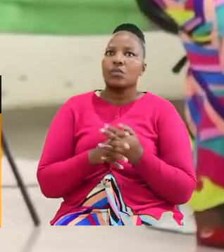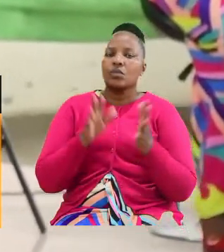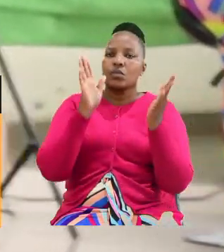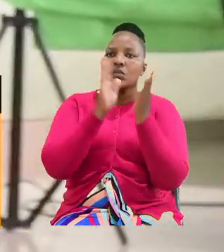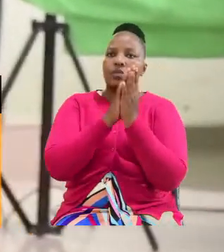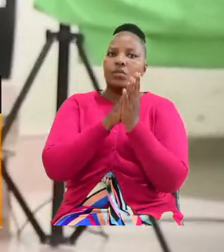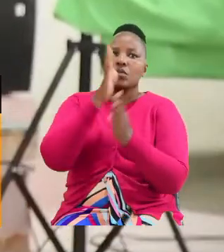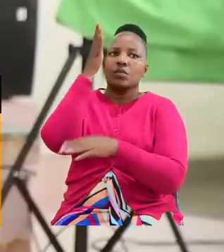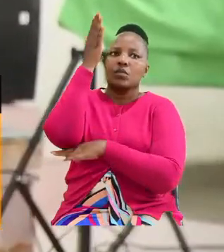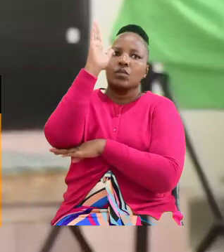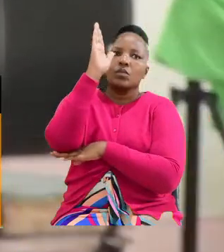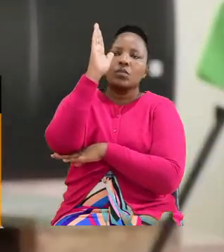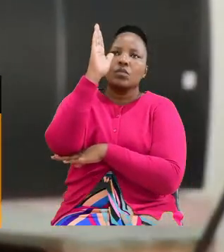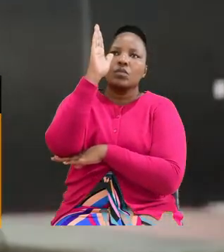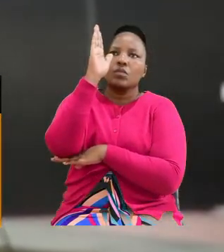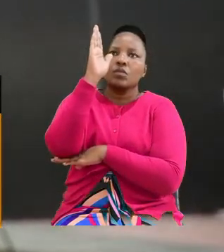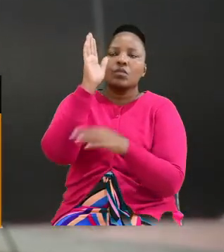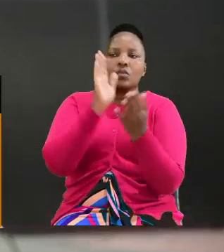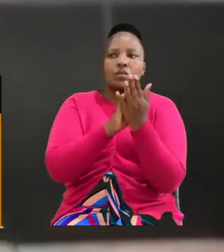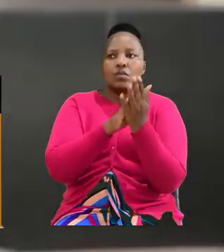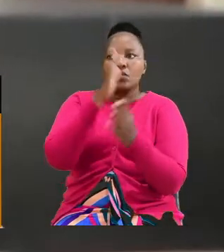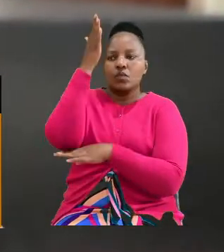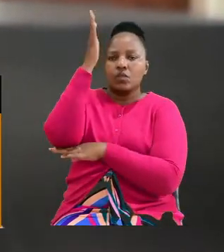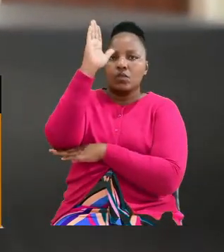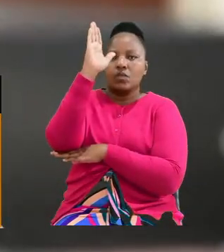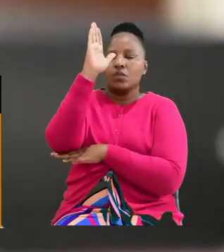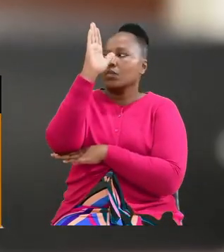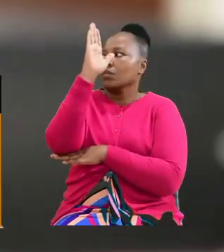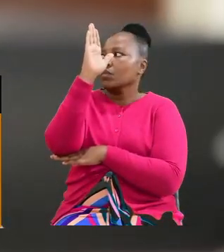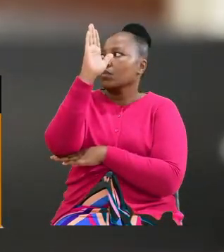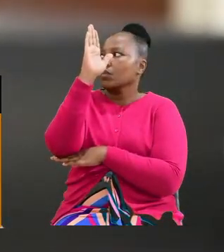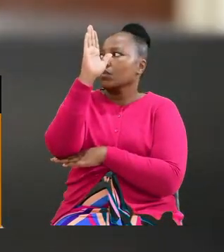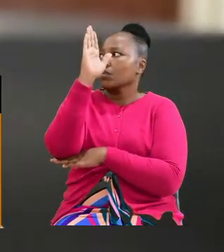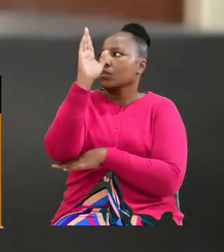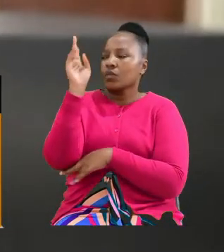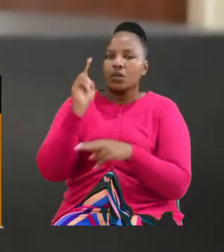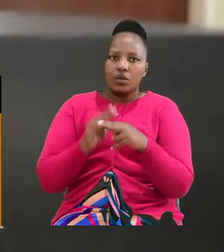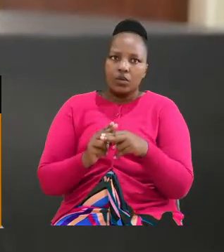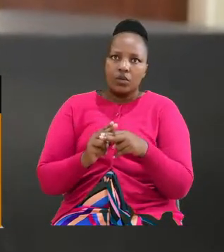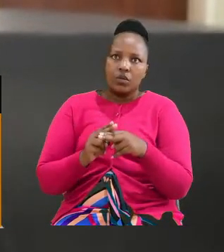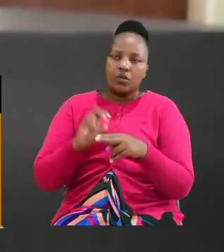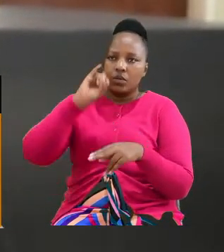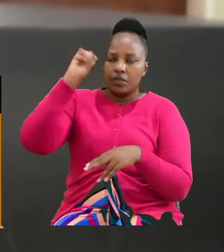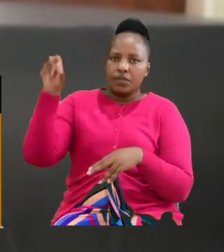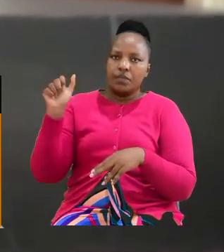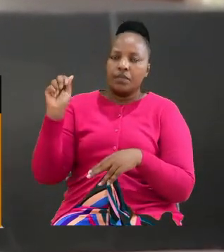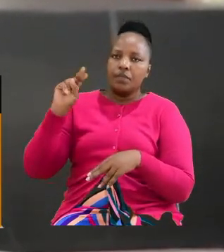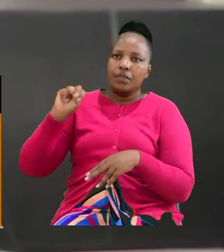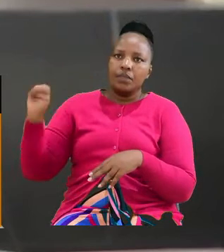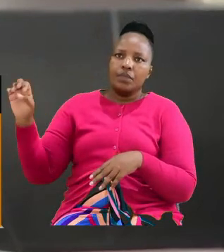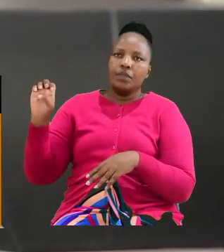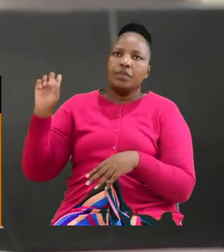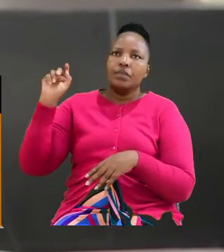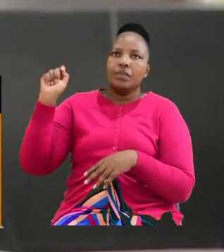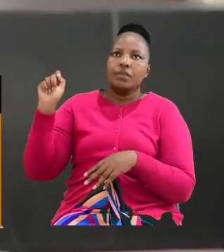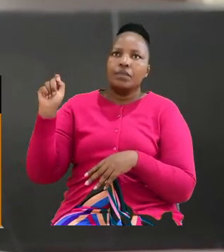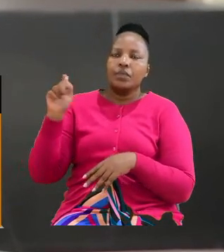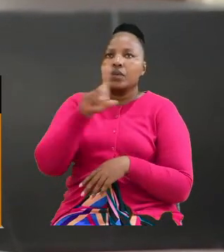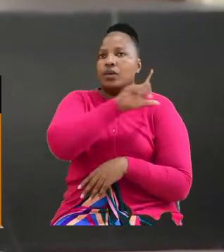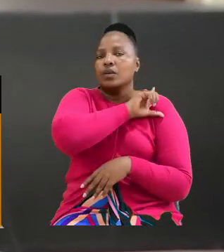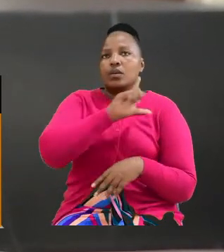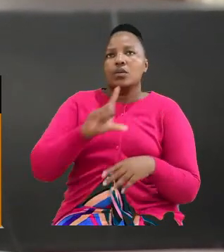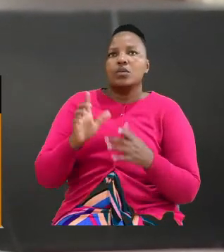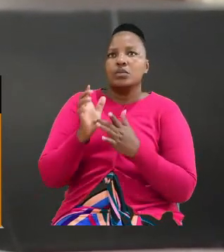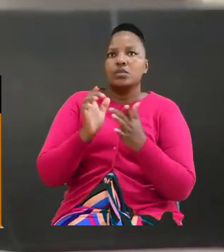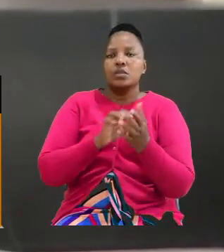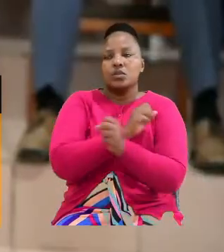Praise God, church. Amen. Praise God, church. Amen. My name is Janet Njoroge, and the Lord Jesus